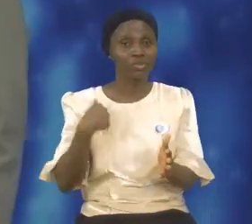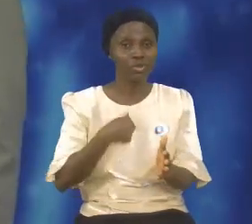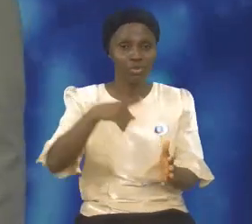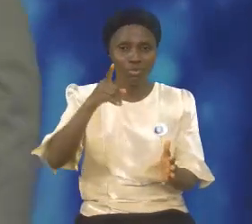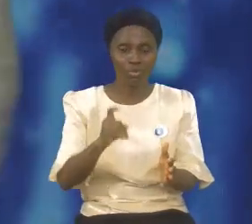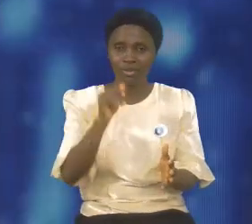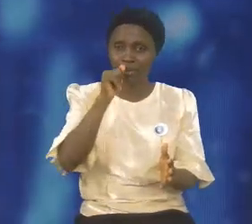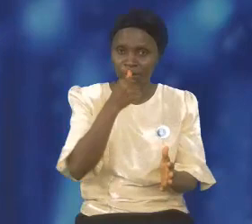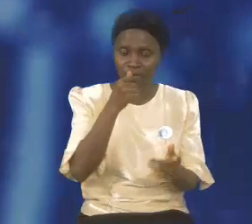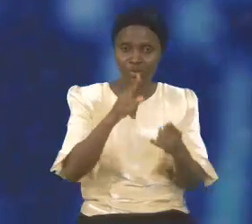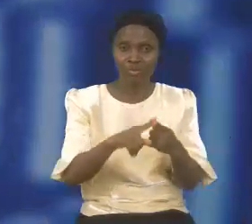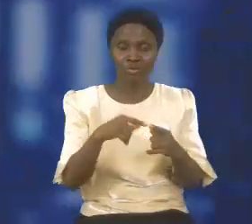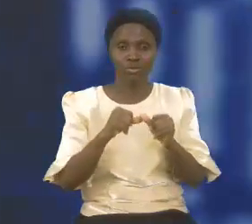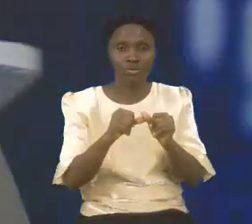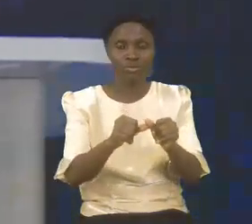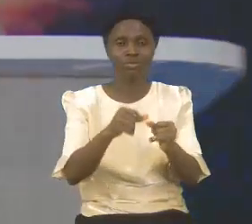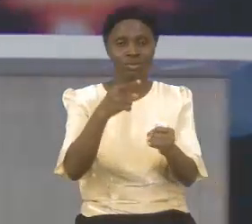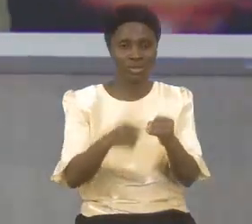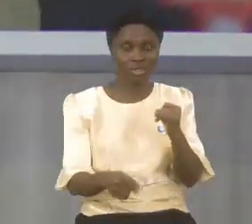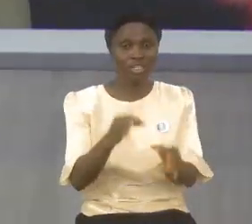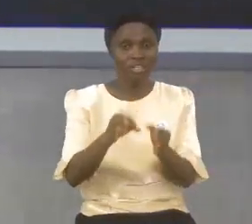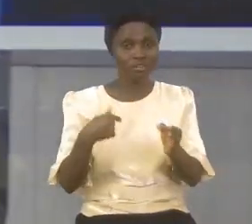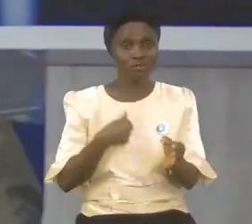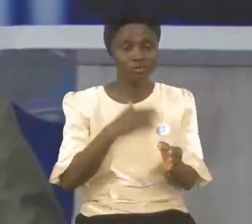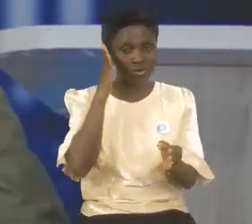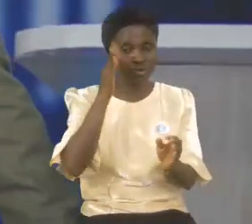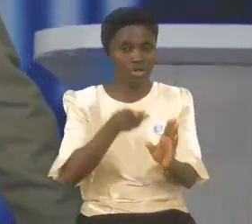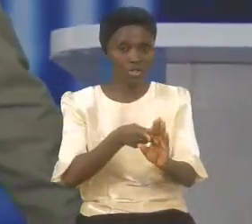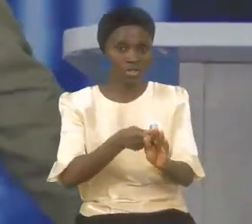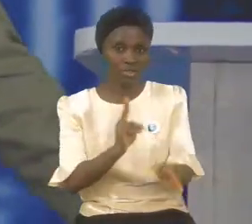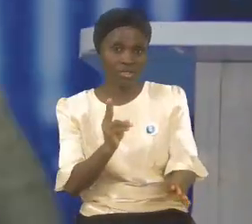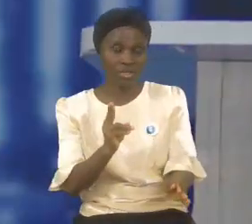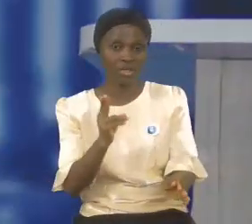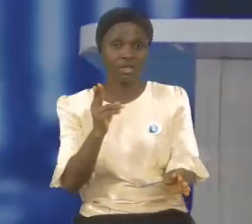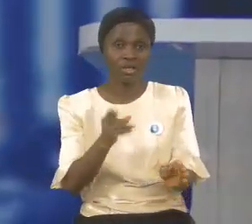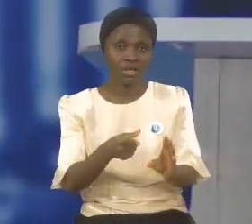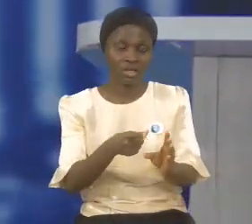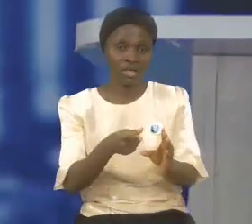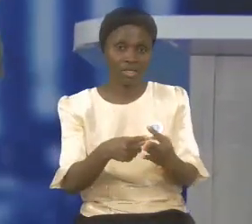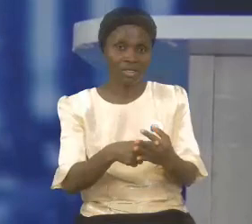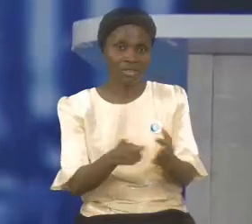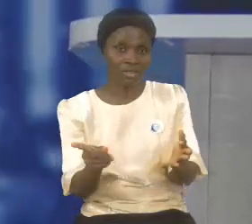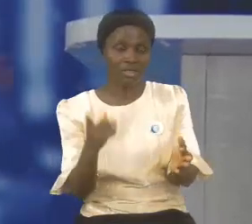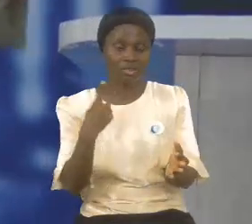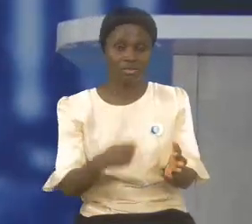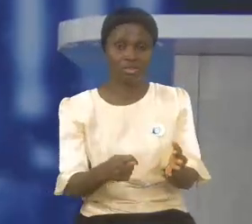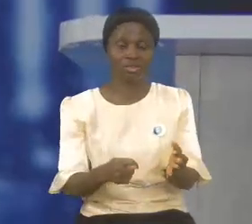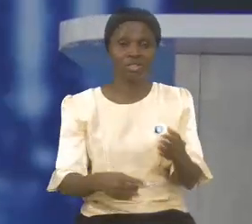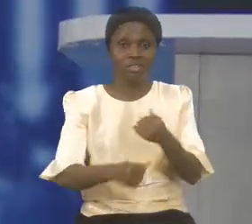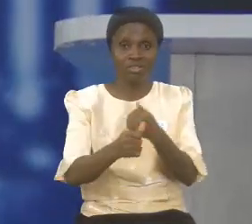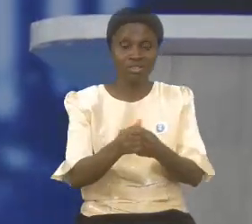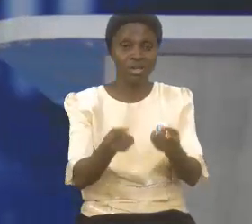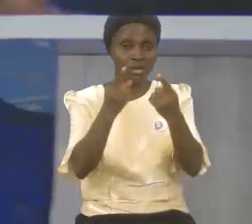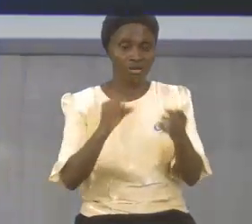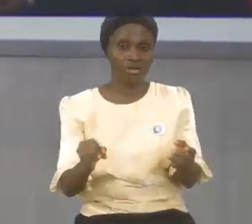unto the end if we're going to escape the deluge of suffering coming, the church will fall